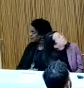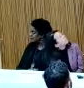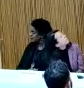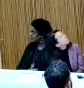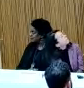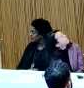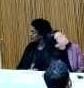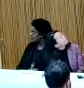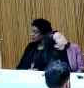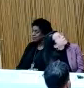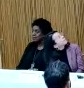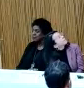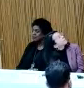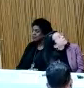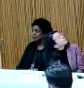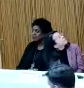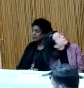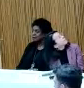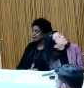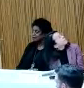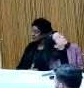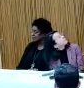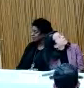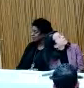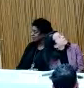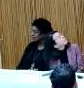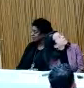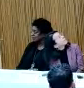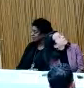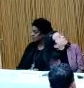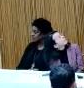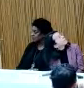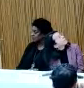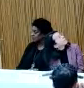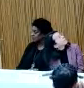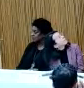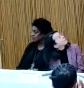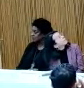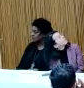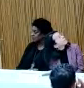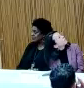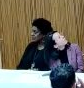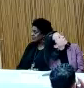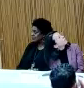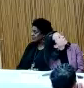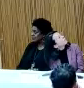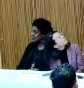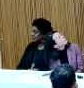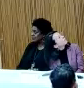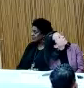this the thing is because I've gone on so many tests where they have never asked me for ID why would they need